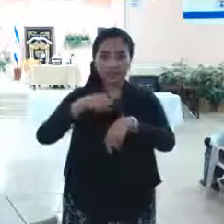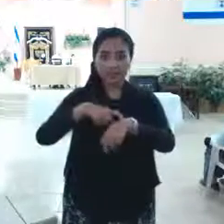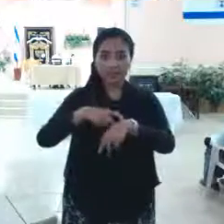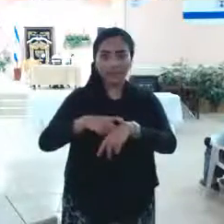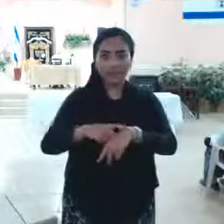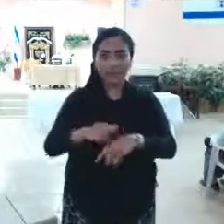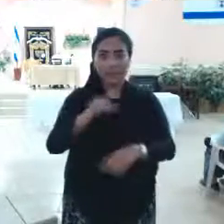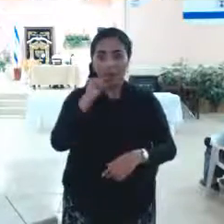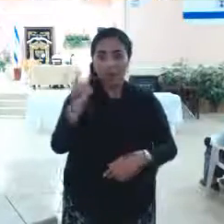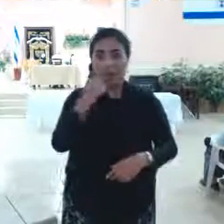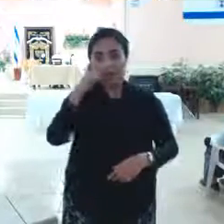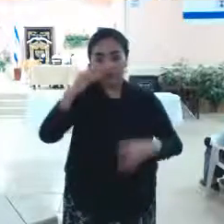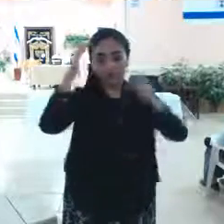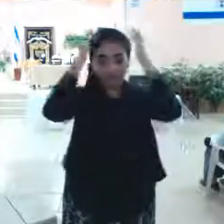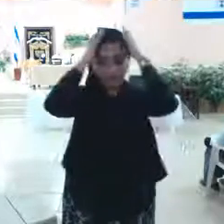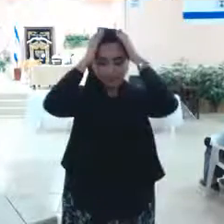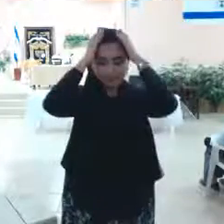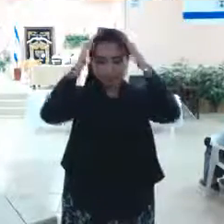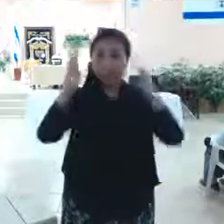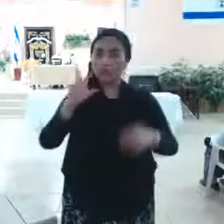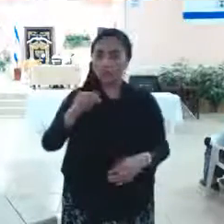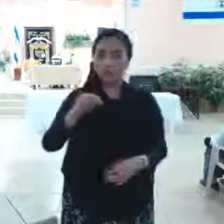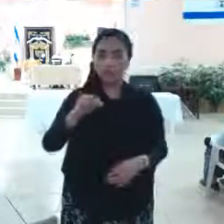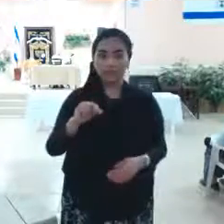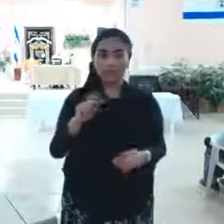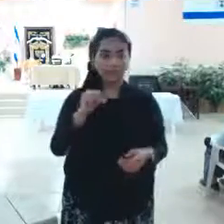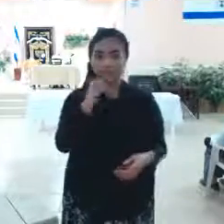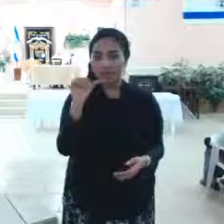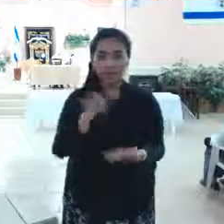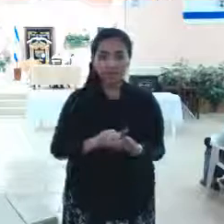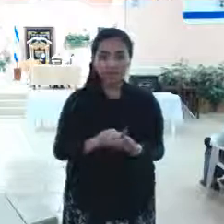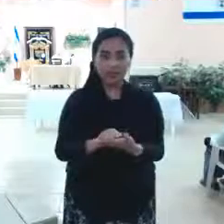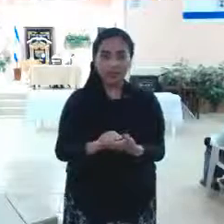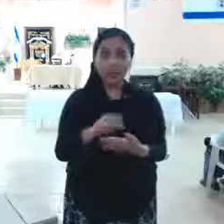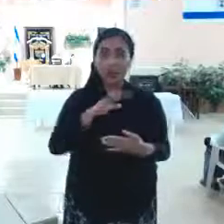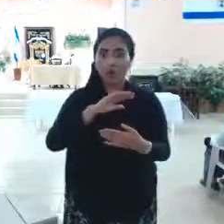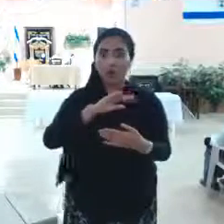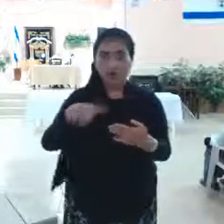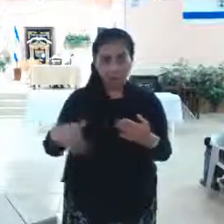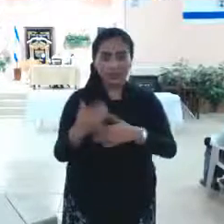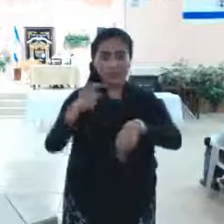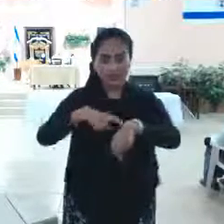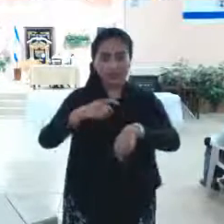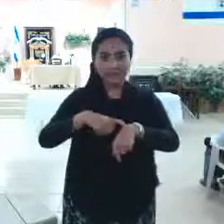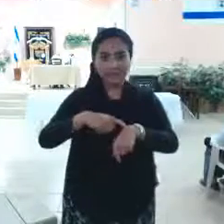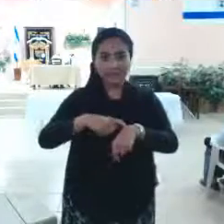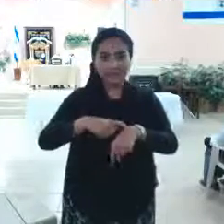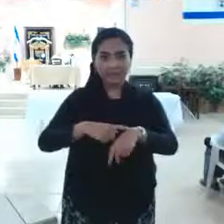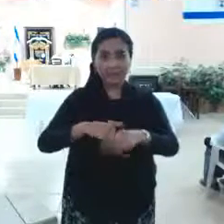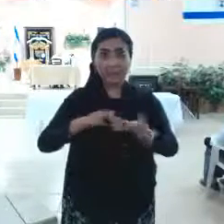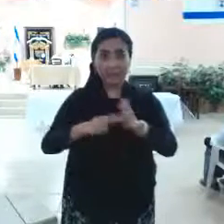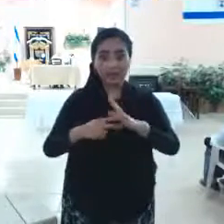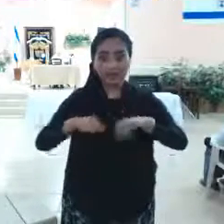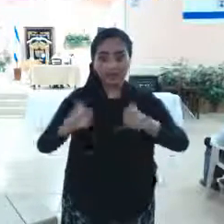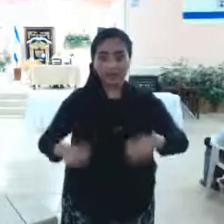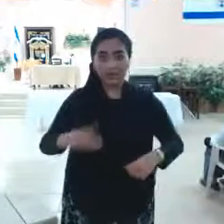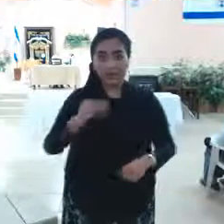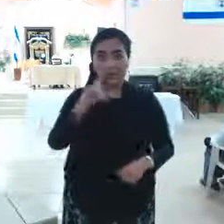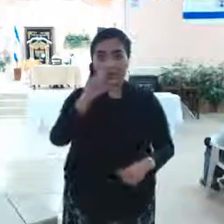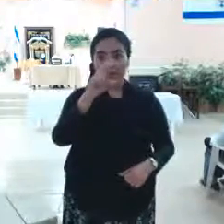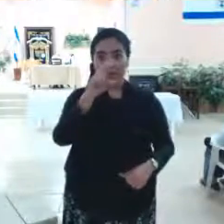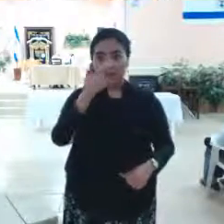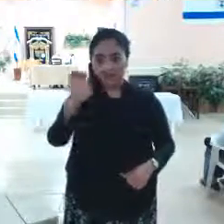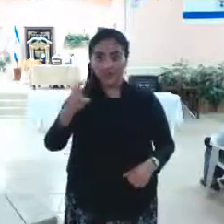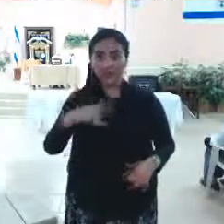the time. Not only to put your hands on someone. No, it's not like that. All the time. So the Kohanim